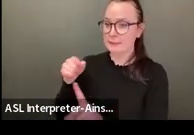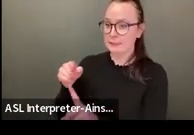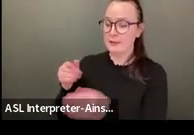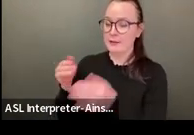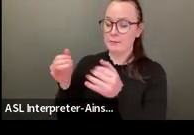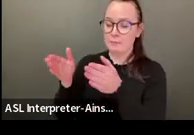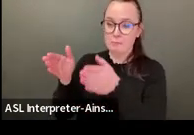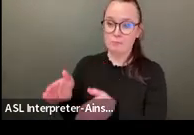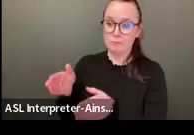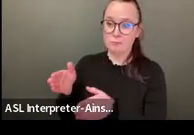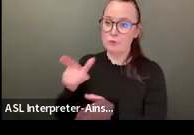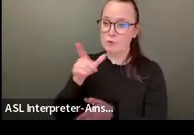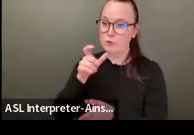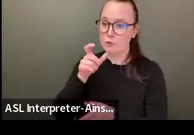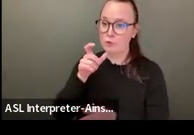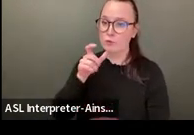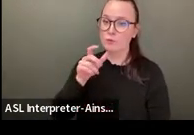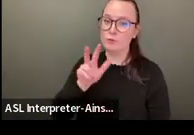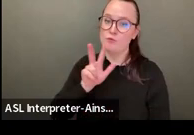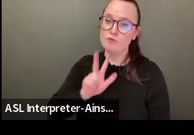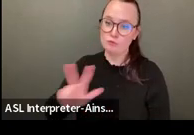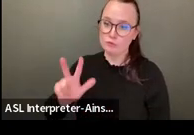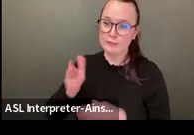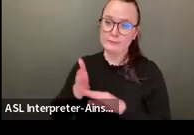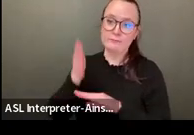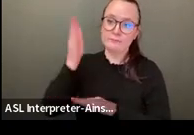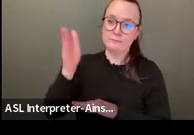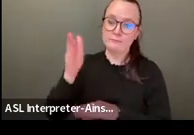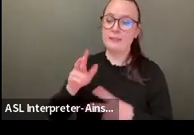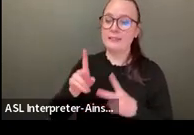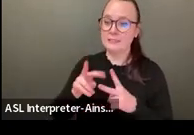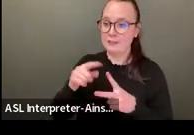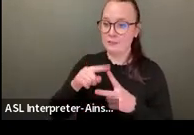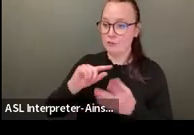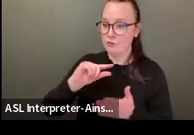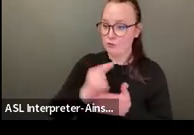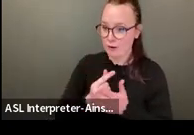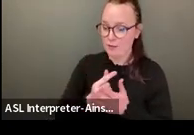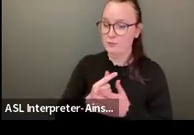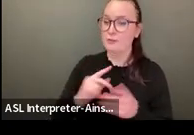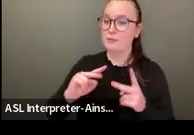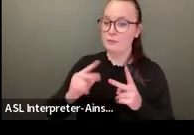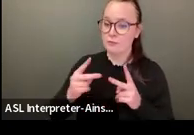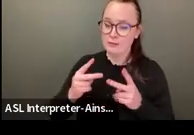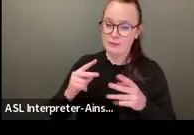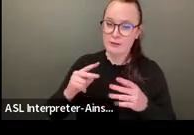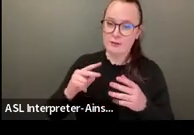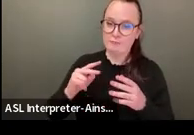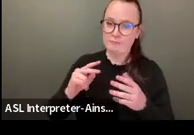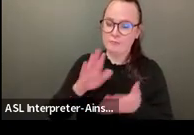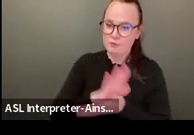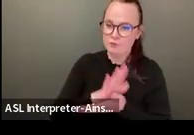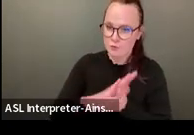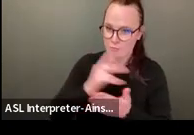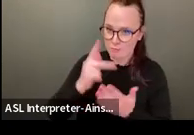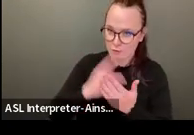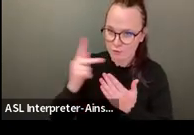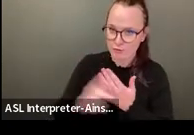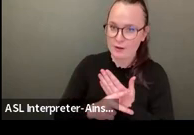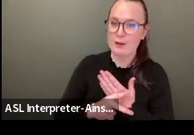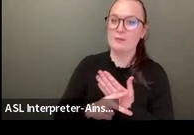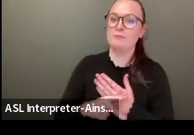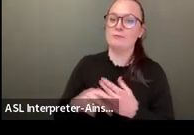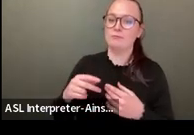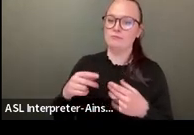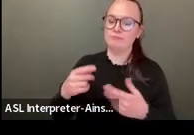3 years of age, has neither graduated from a secondary school program with a regular high school diploma, nor reached 22 years of